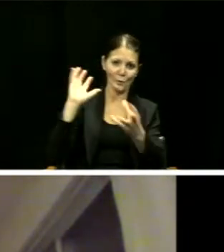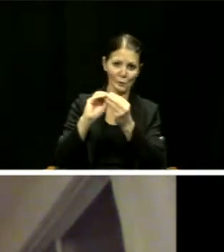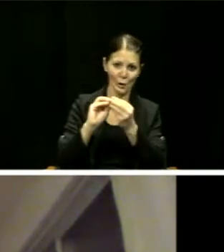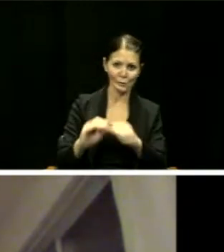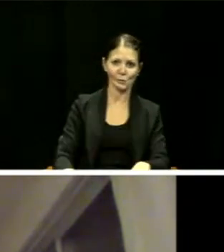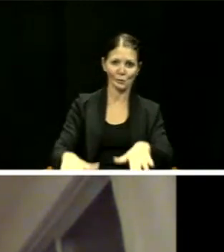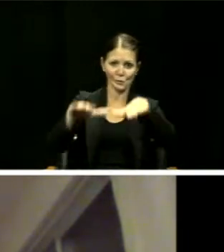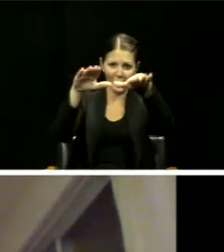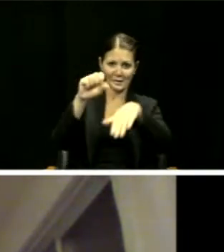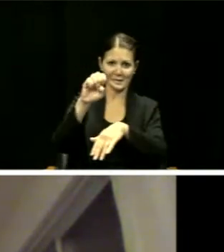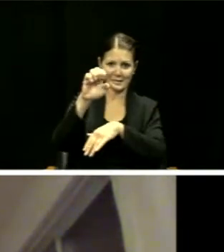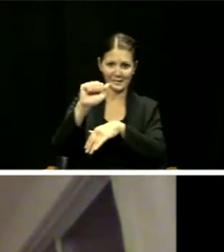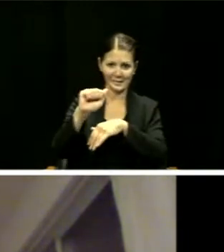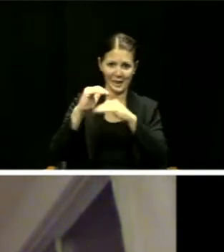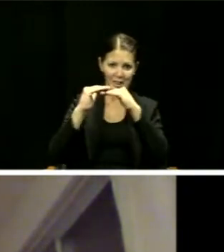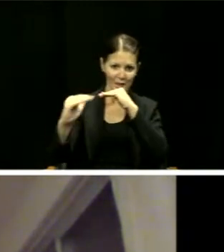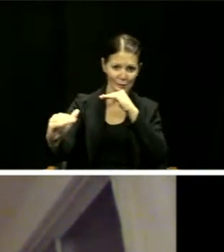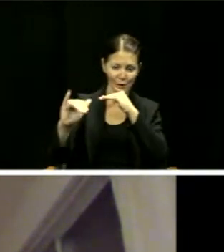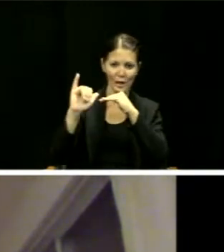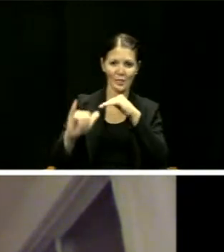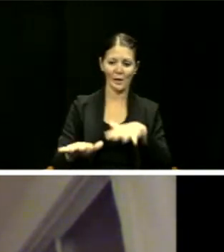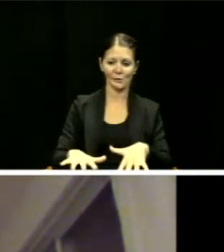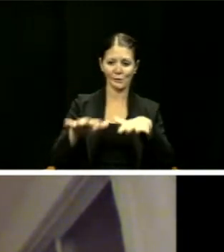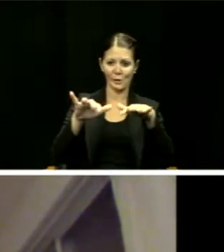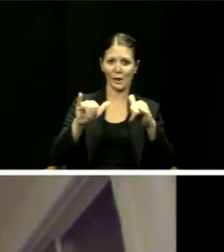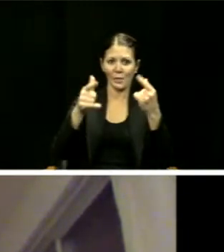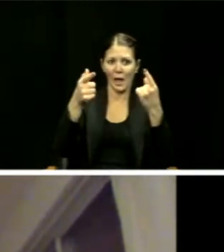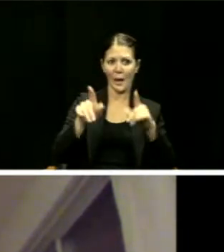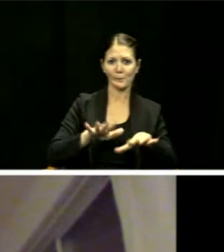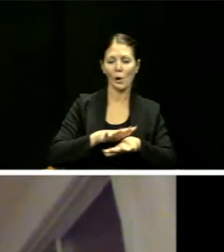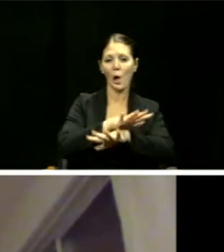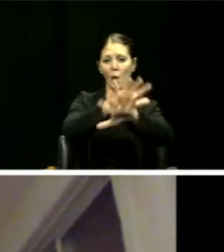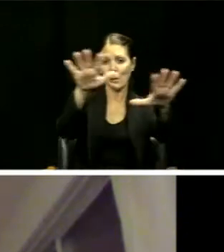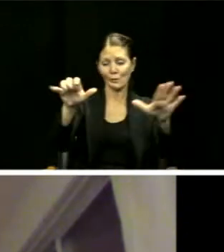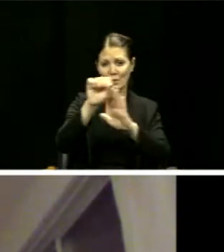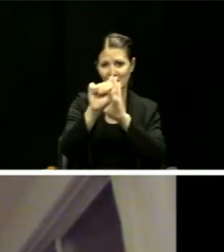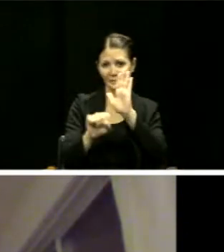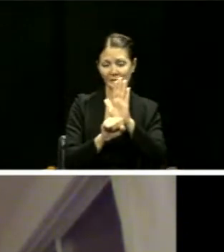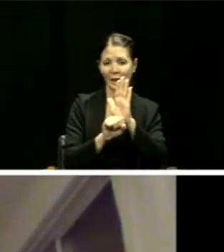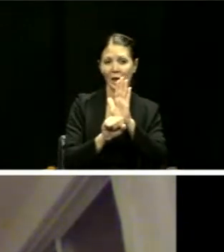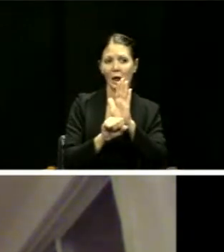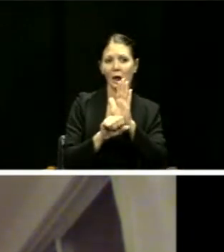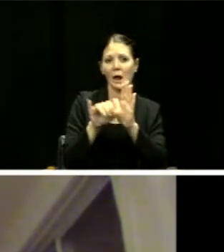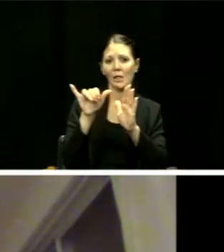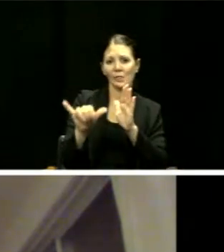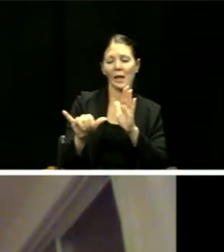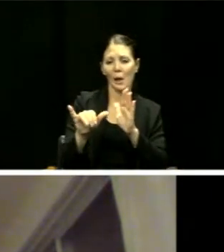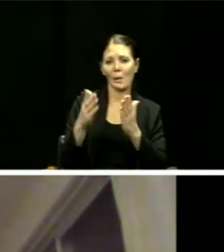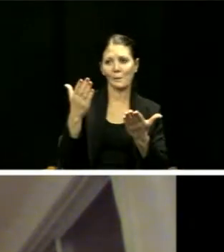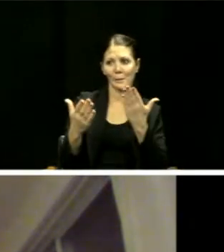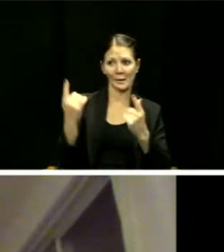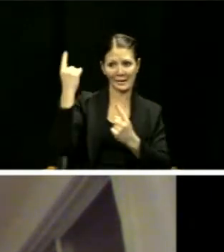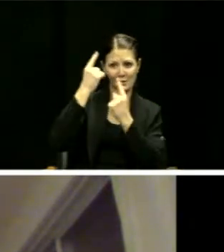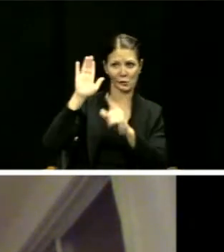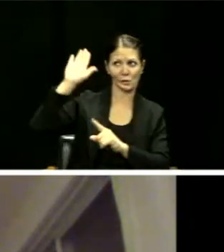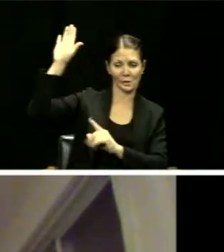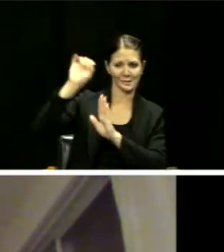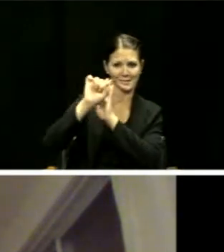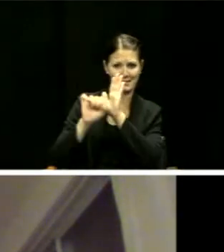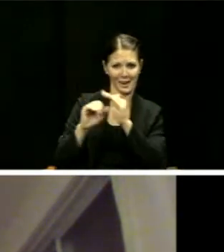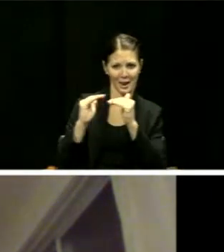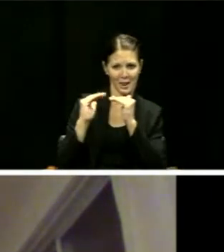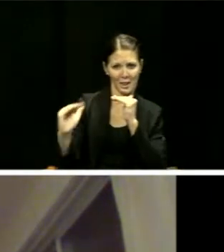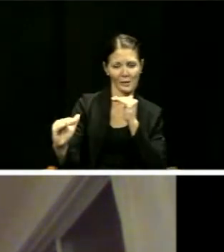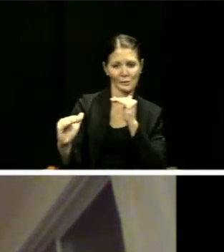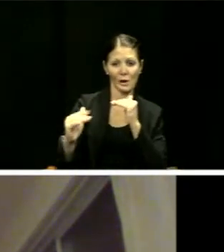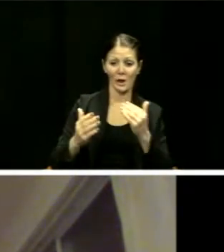sea level, and the flooding that could be occurring across the state, which is, you know, likely should be considered a little bit more on the state level.